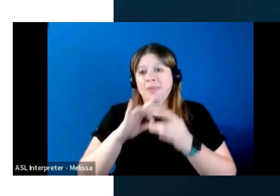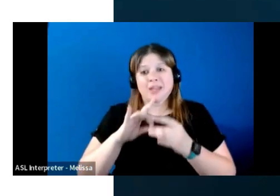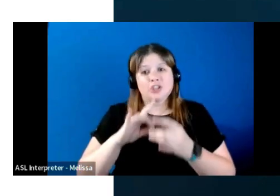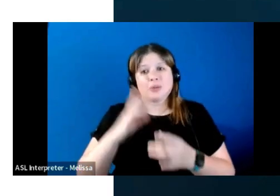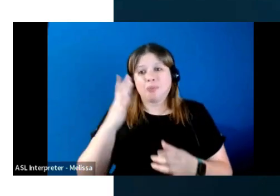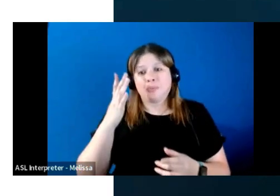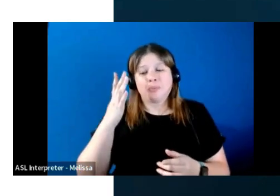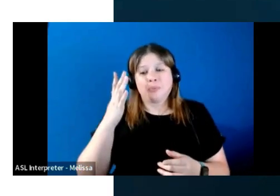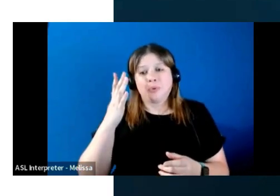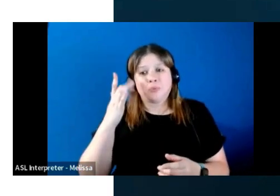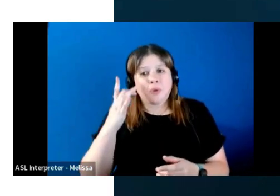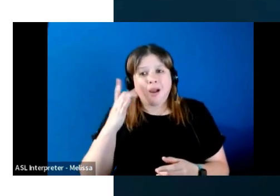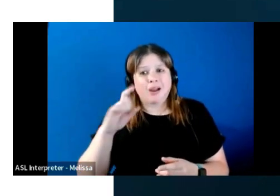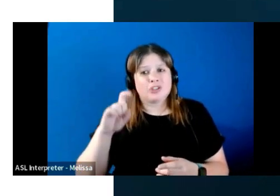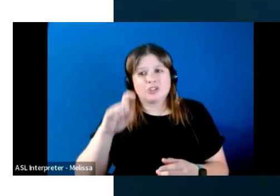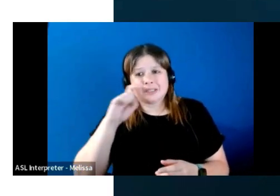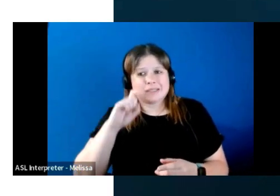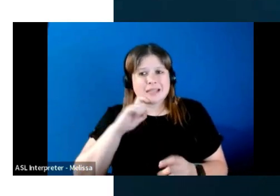be any different?